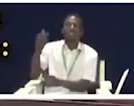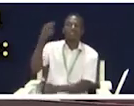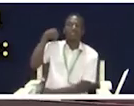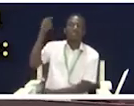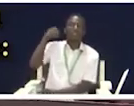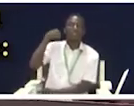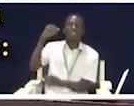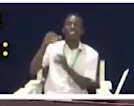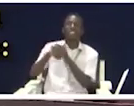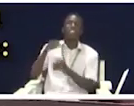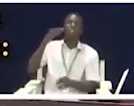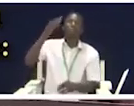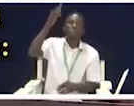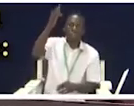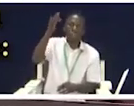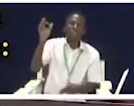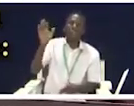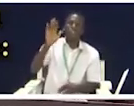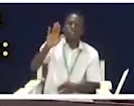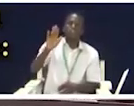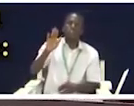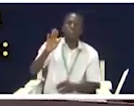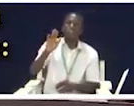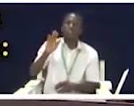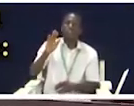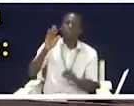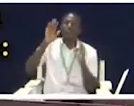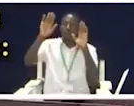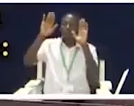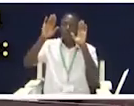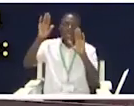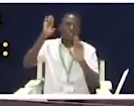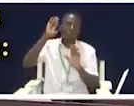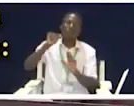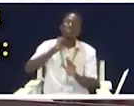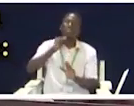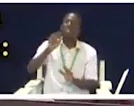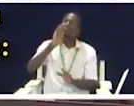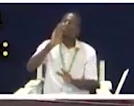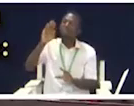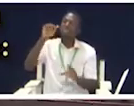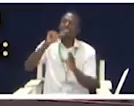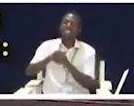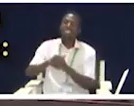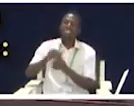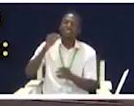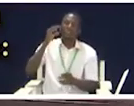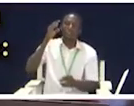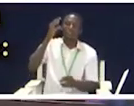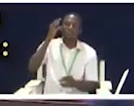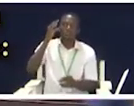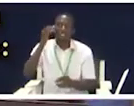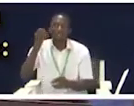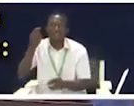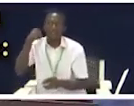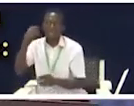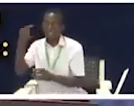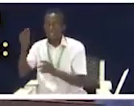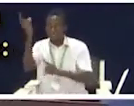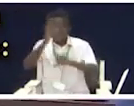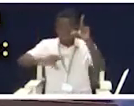in the future, your wonders will not be in the past. I think you need to stand on your feet and make that declaration. And say, because I have